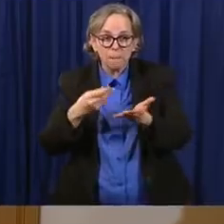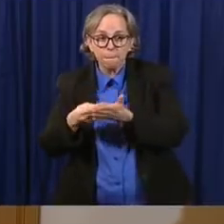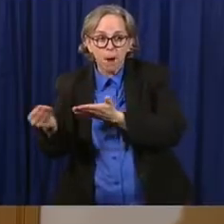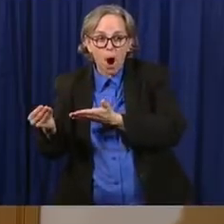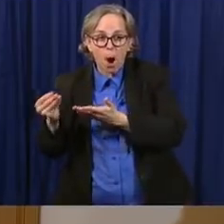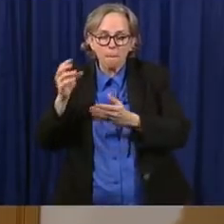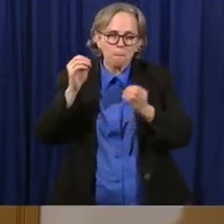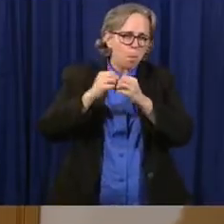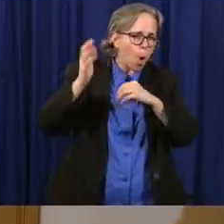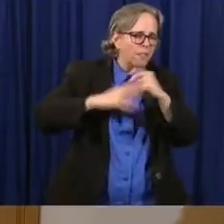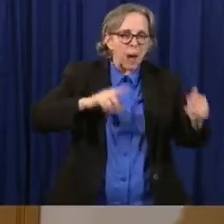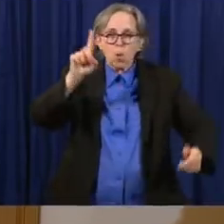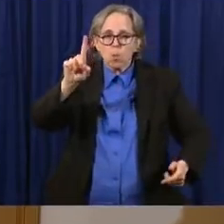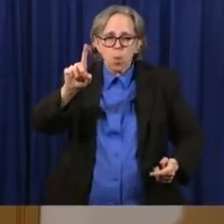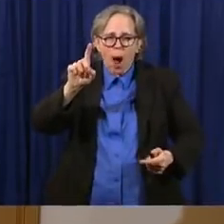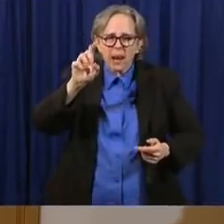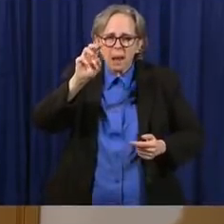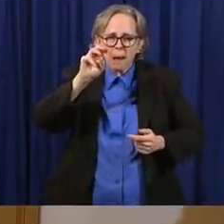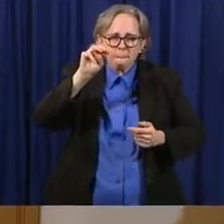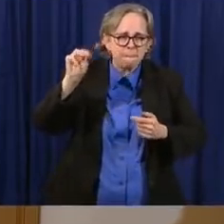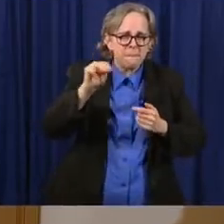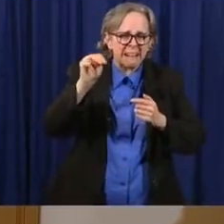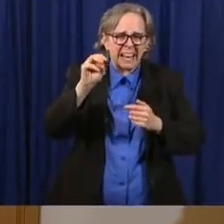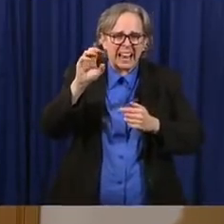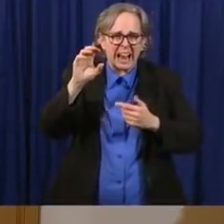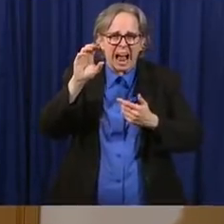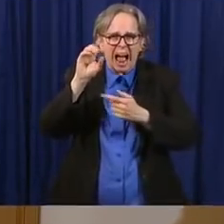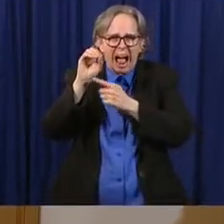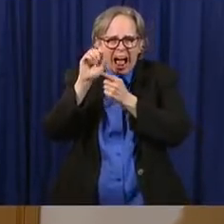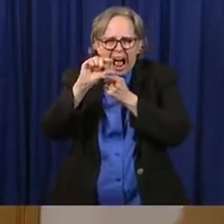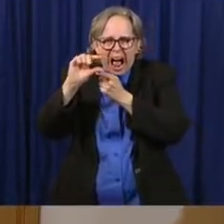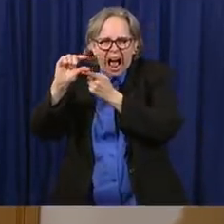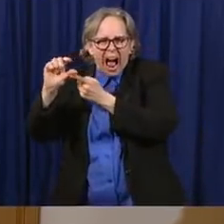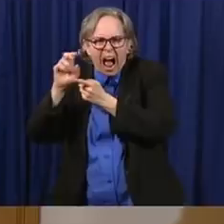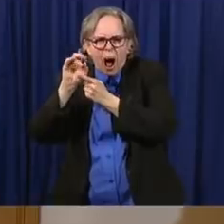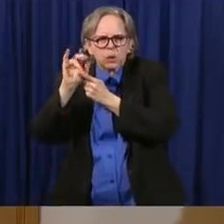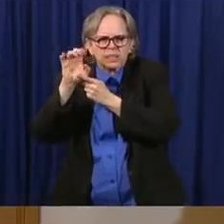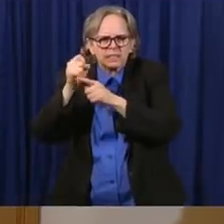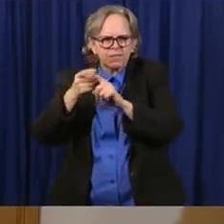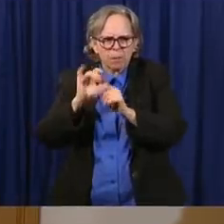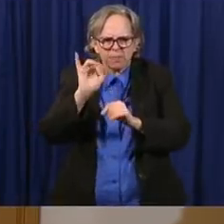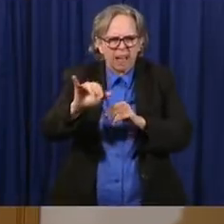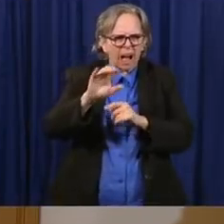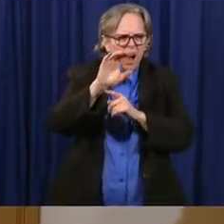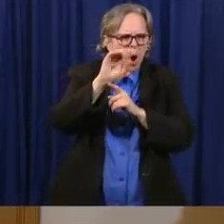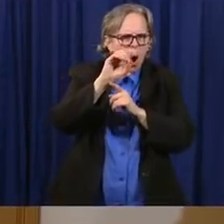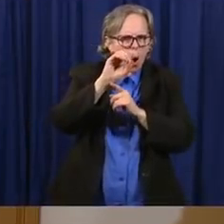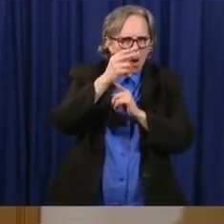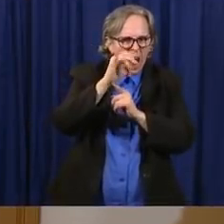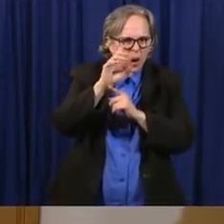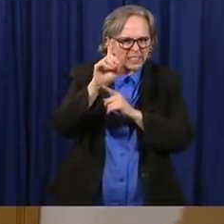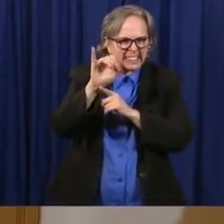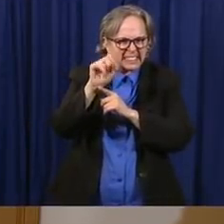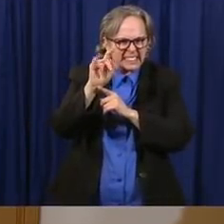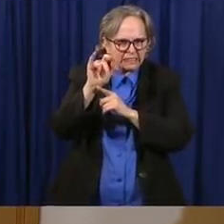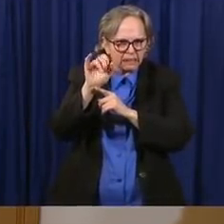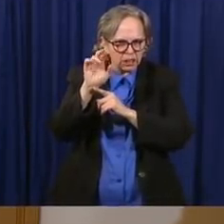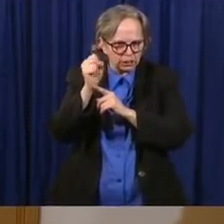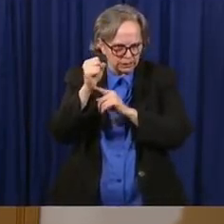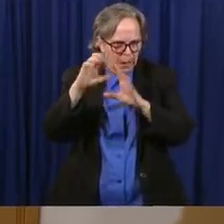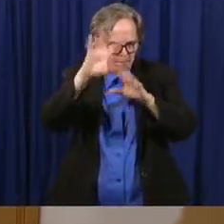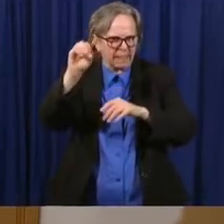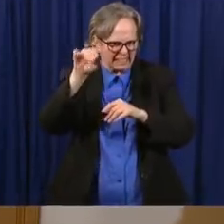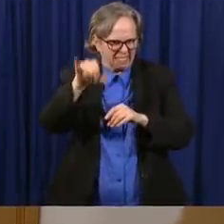ounces of much-needed hand sanitizer from our Ohio distillers. distilleries and will be donating it to the